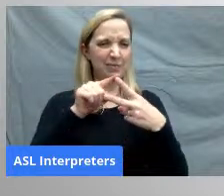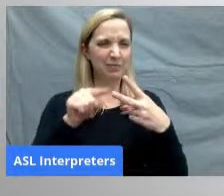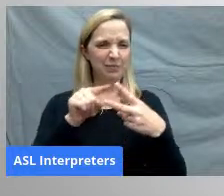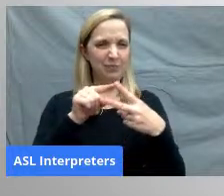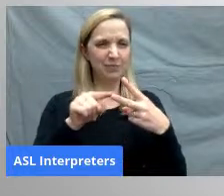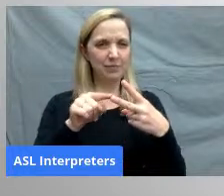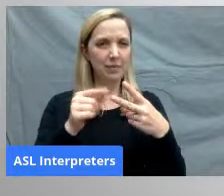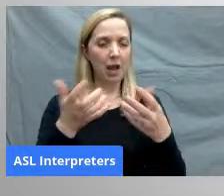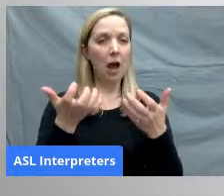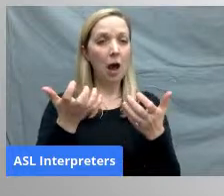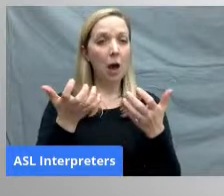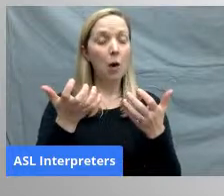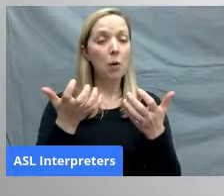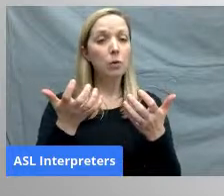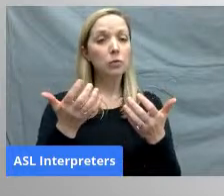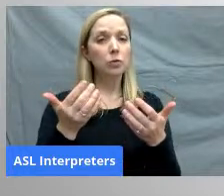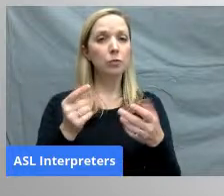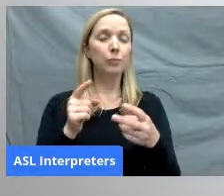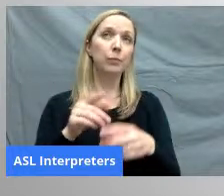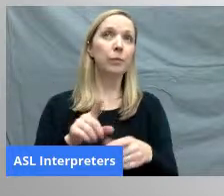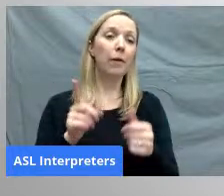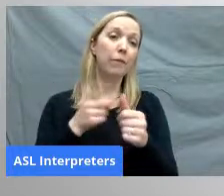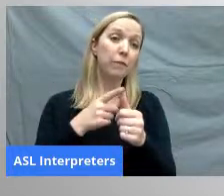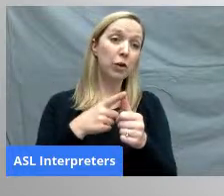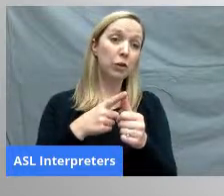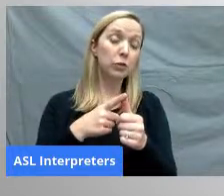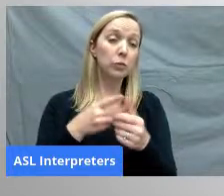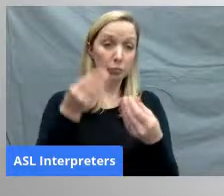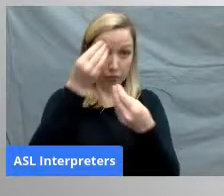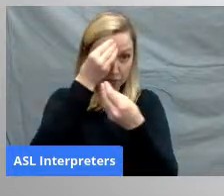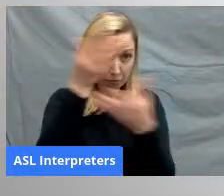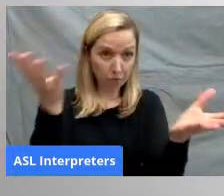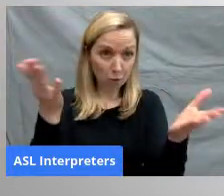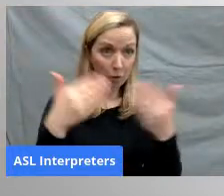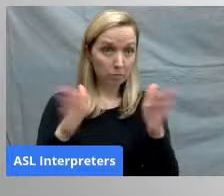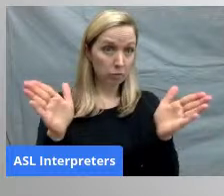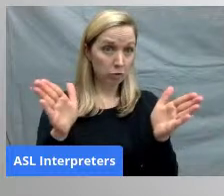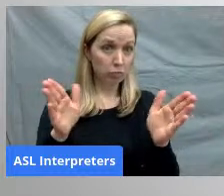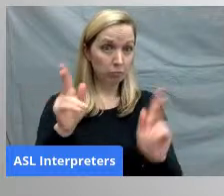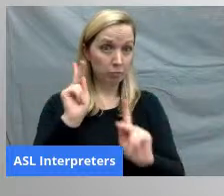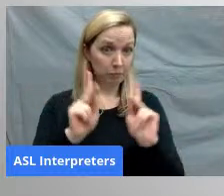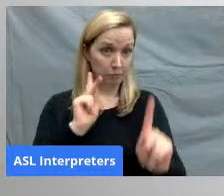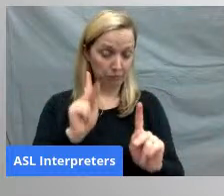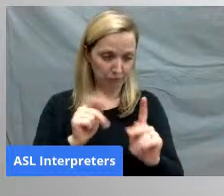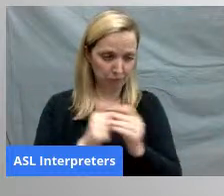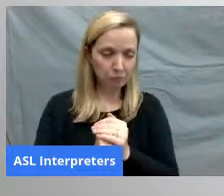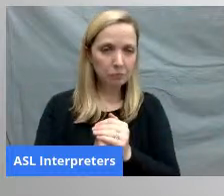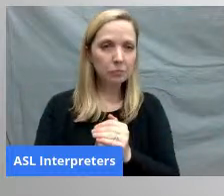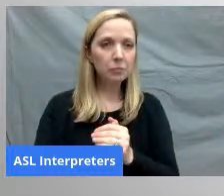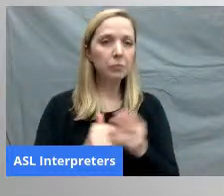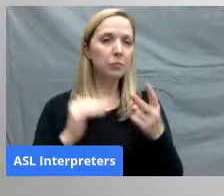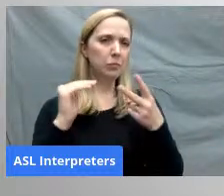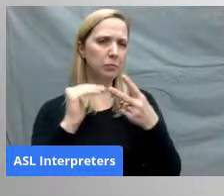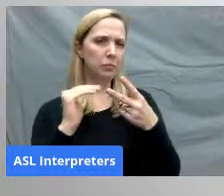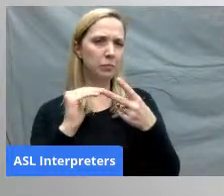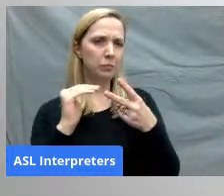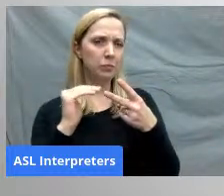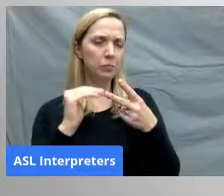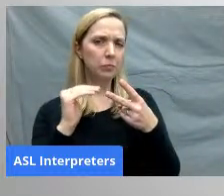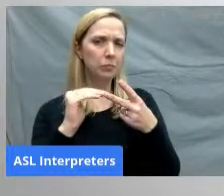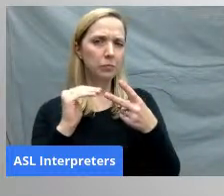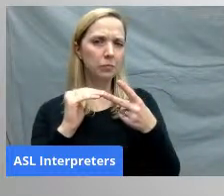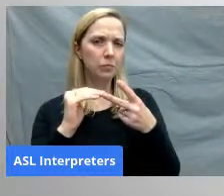so to notify the, one, to notify the public of, and then secondly,